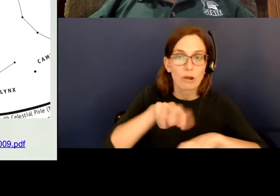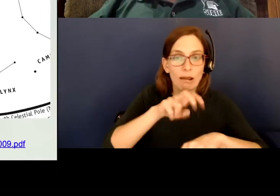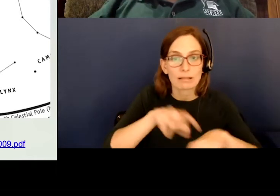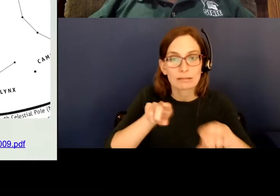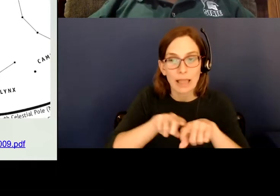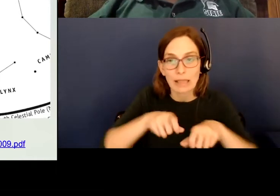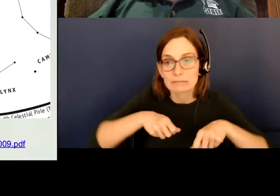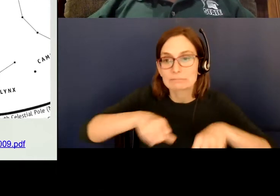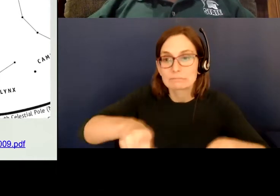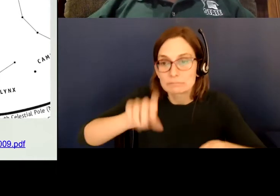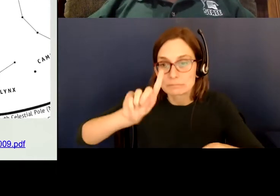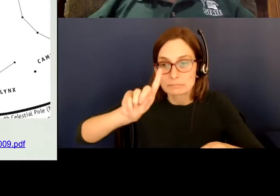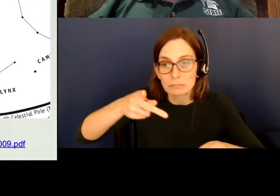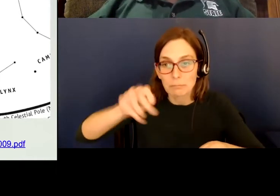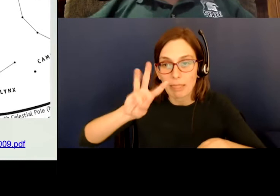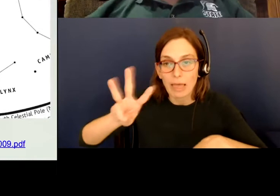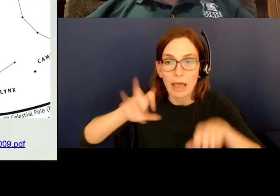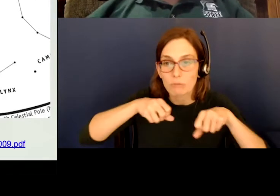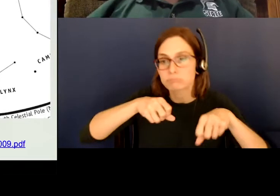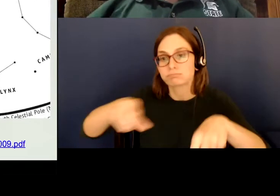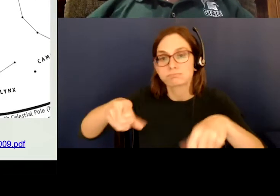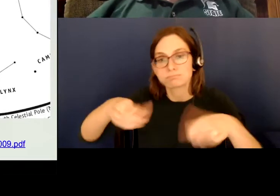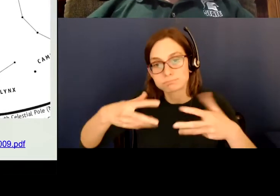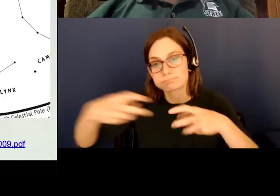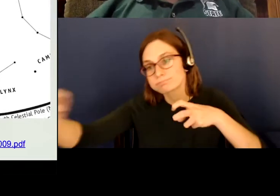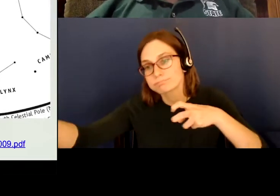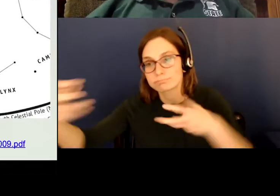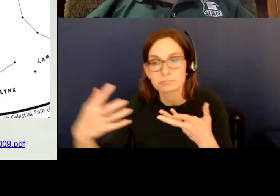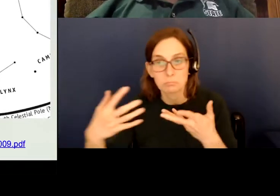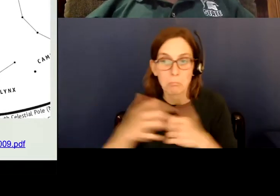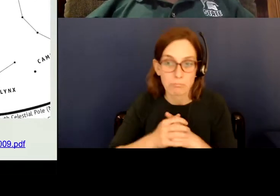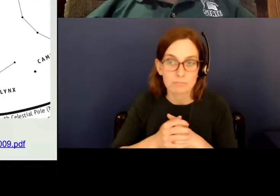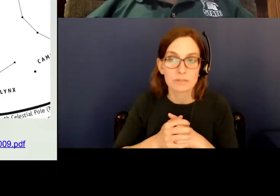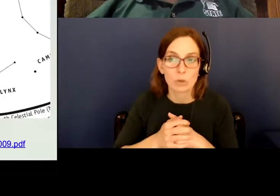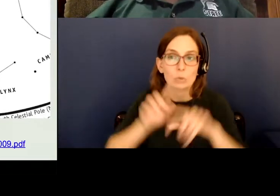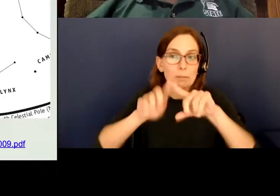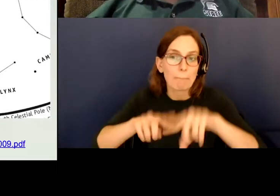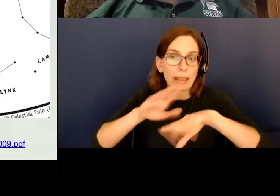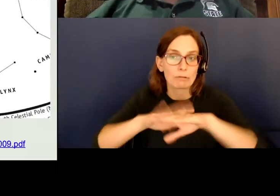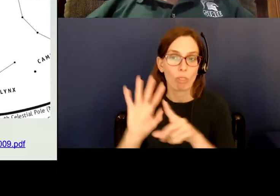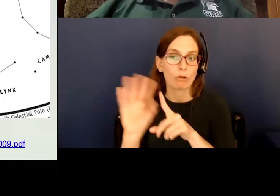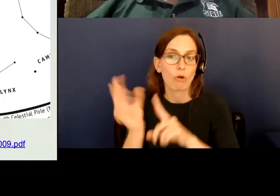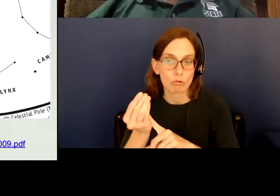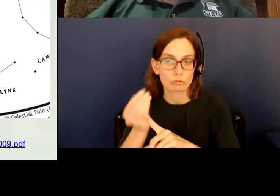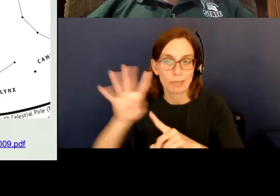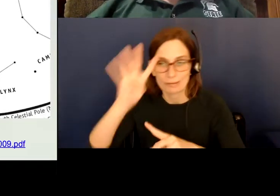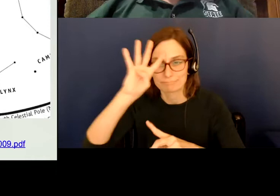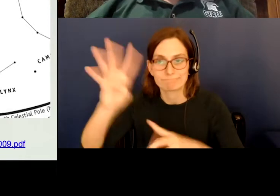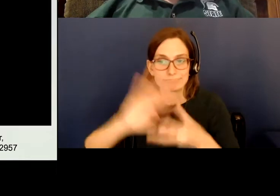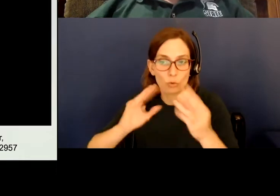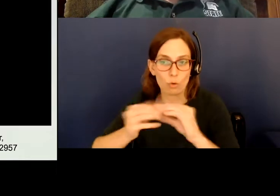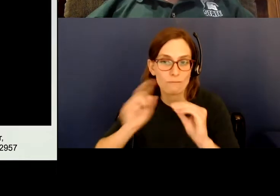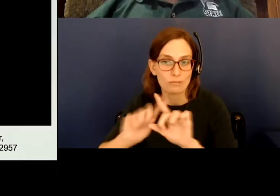the handle of a plow being pulled by some horses out here. So all different cultures for the same group of